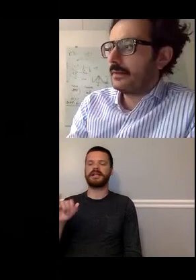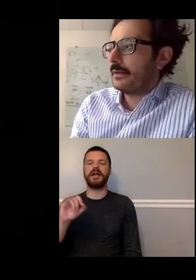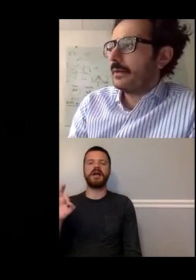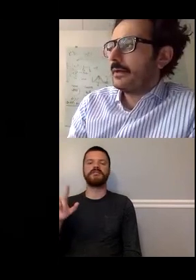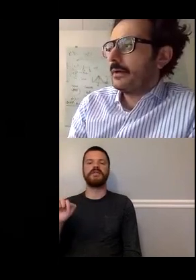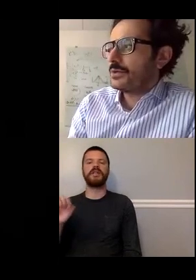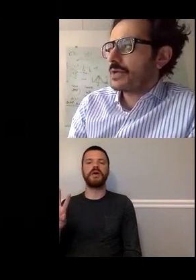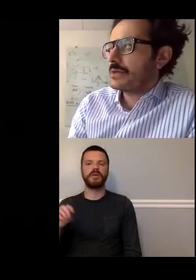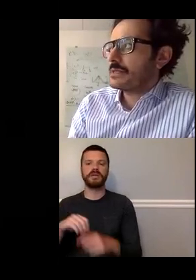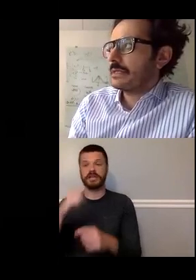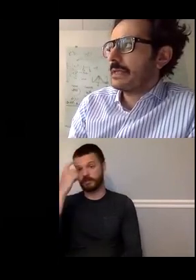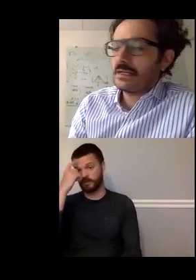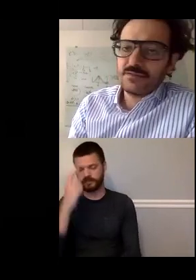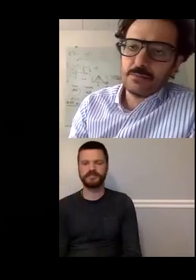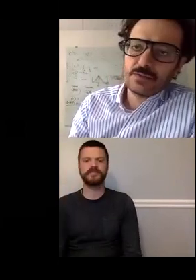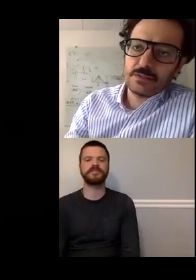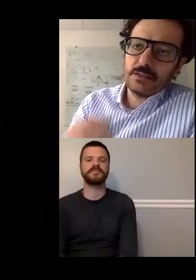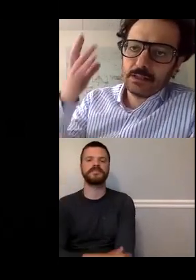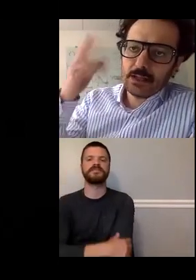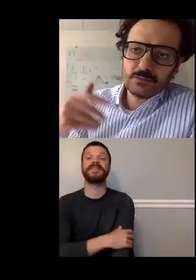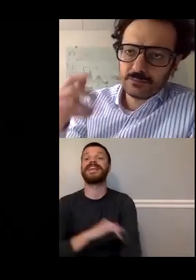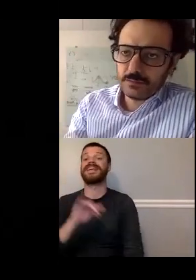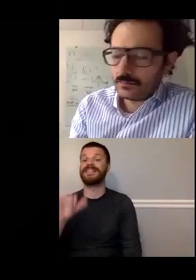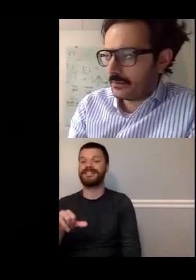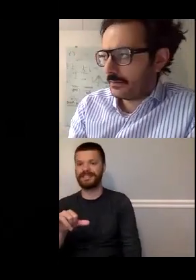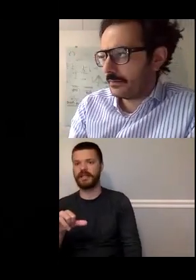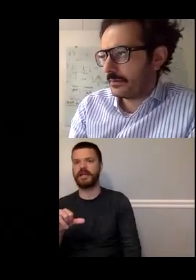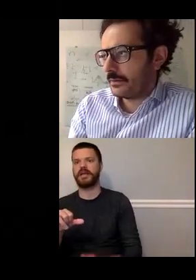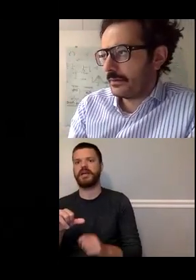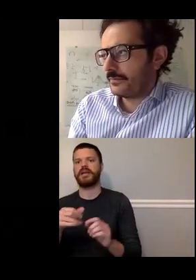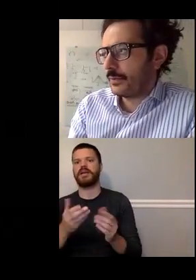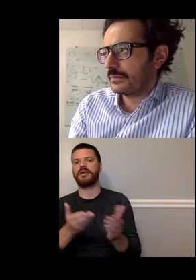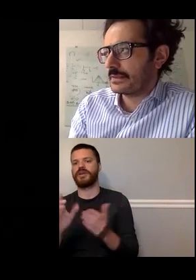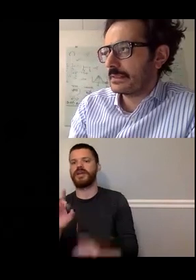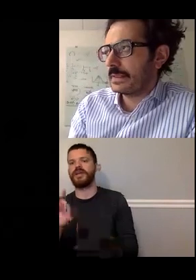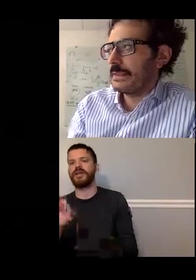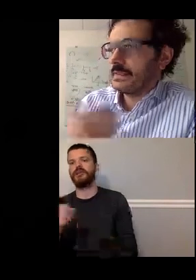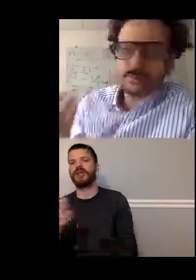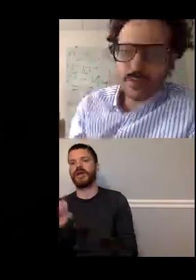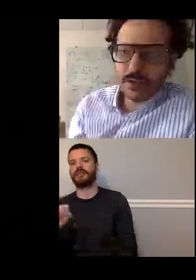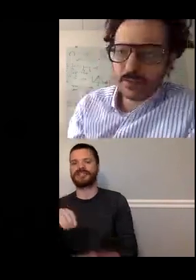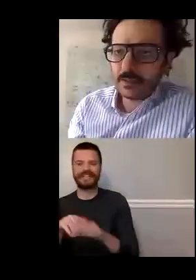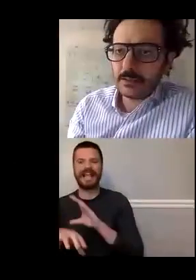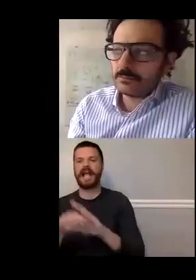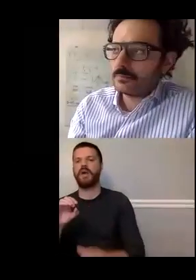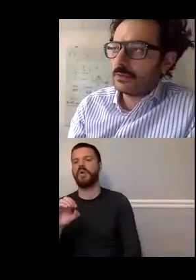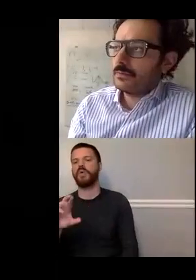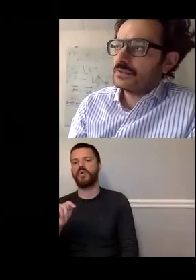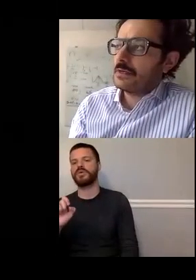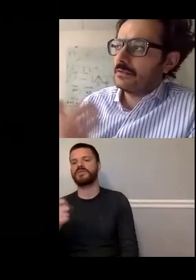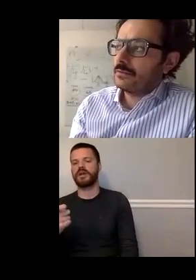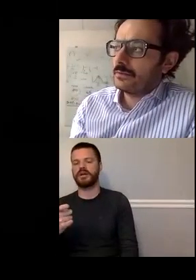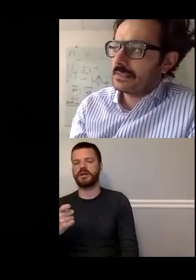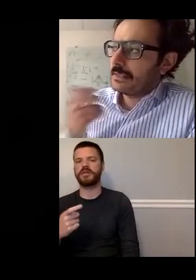radiata, which actually carries fibers in and out of the cortex. This is preliminary, and